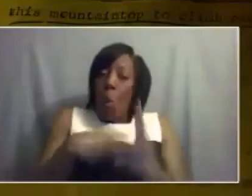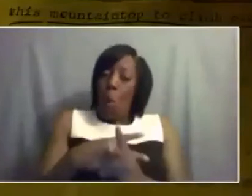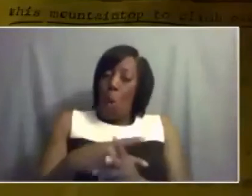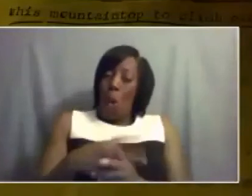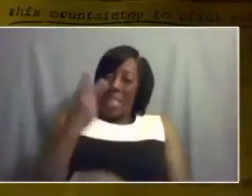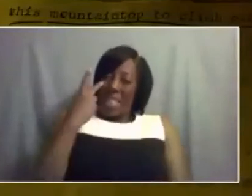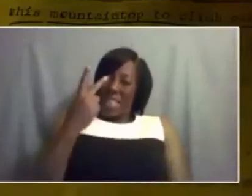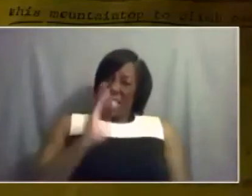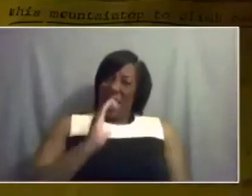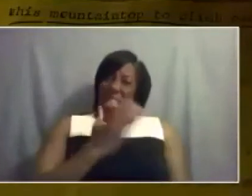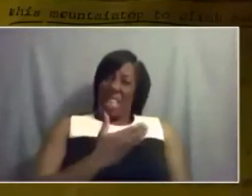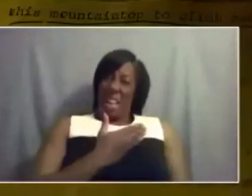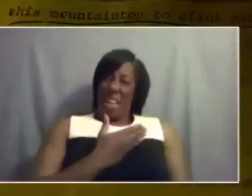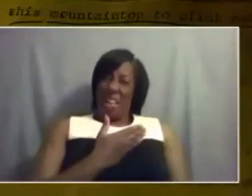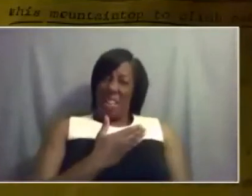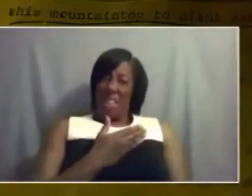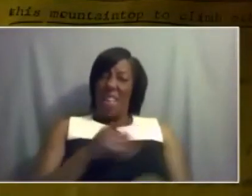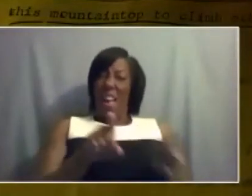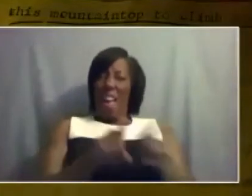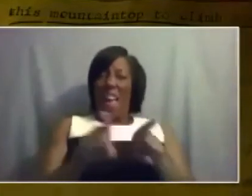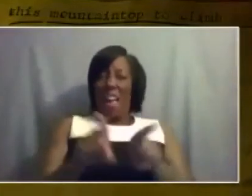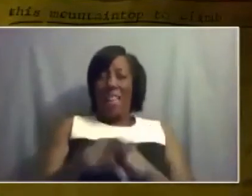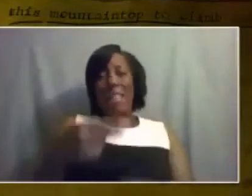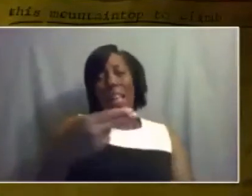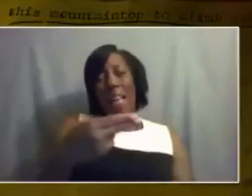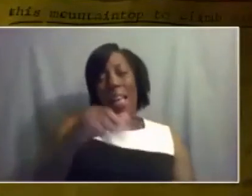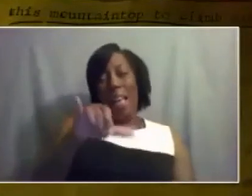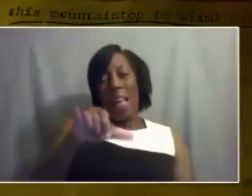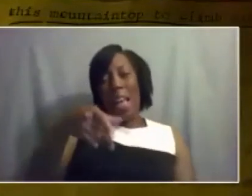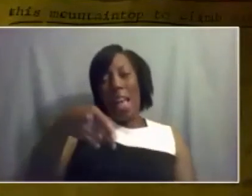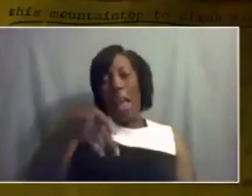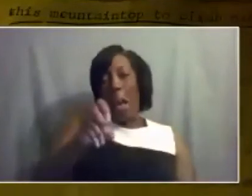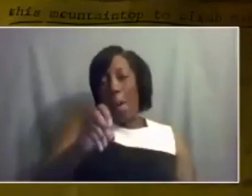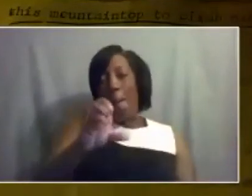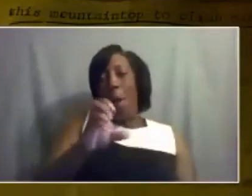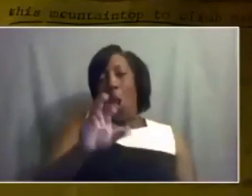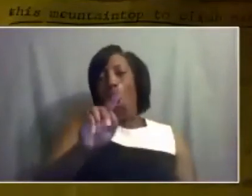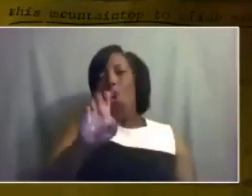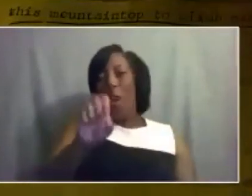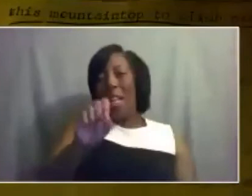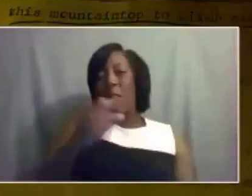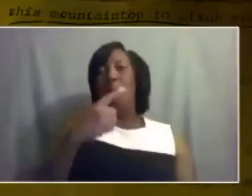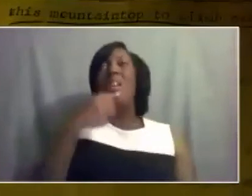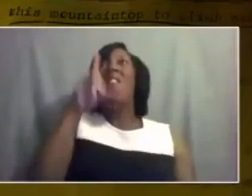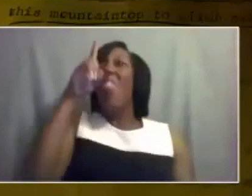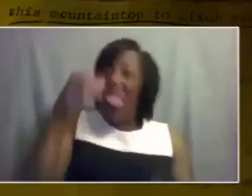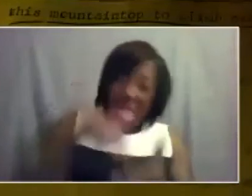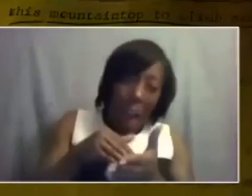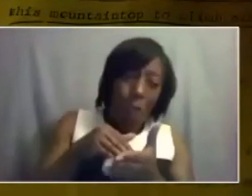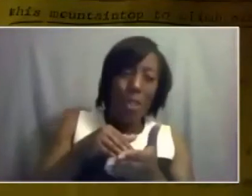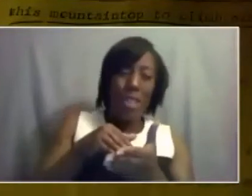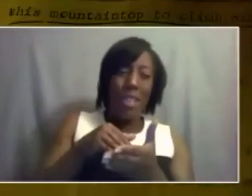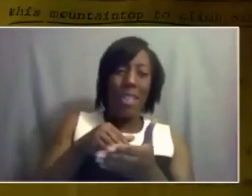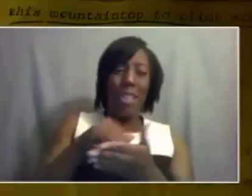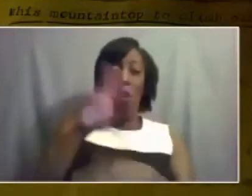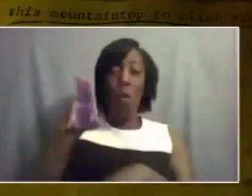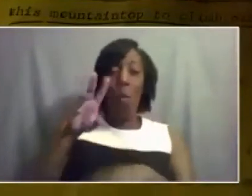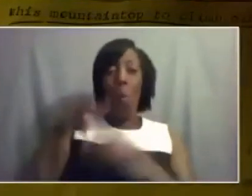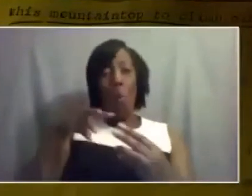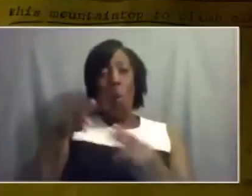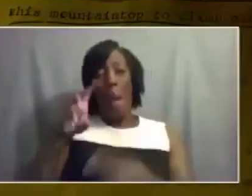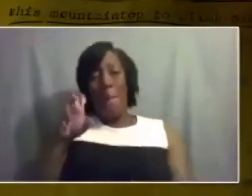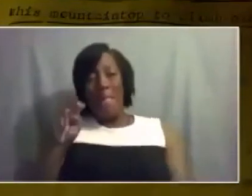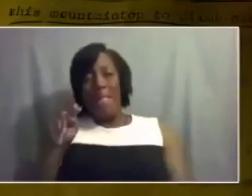have thousands of nuclear weapons, yet tell other countries they can't have any. While we don't want any countries to have nuclear weapons, we